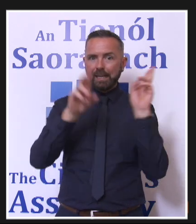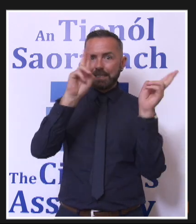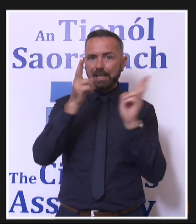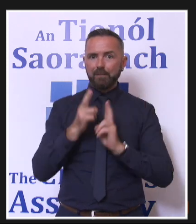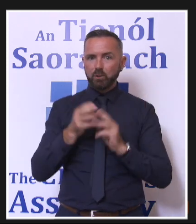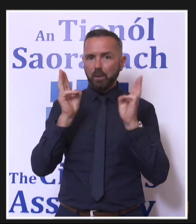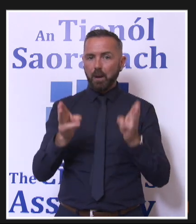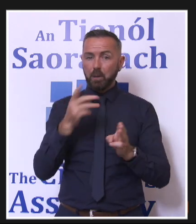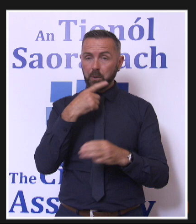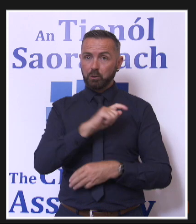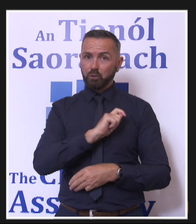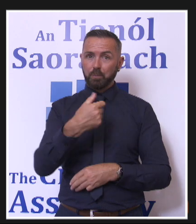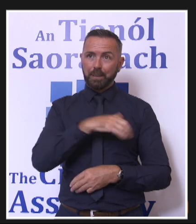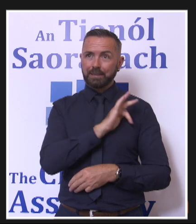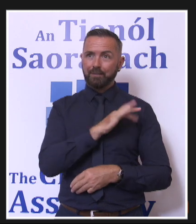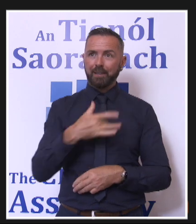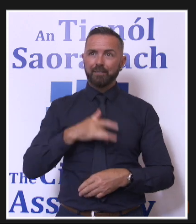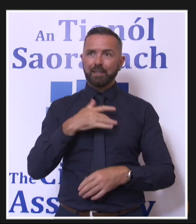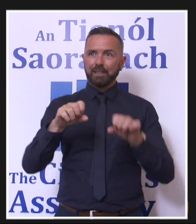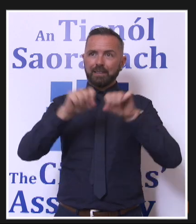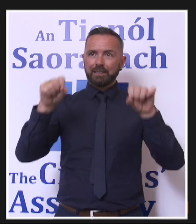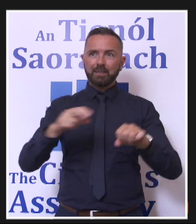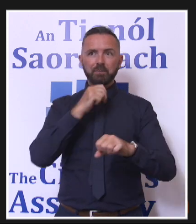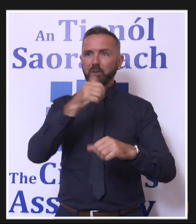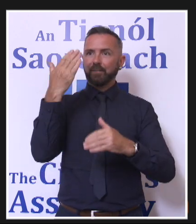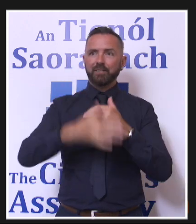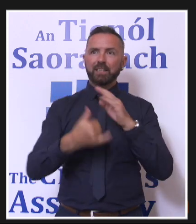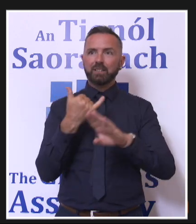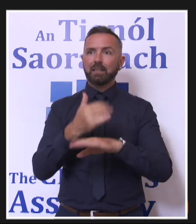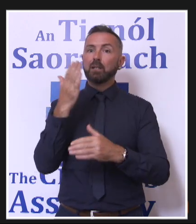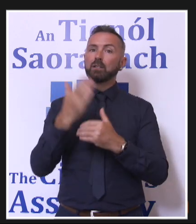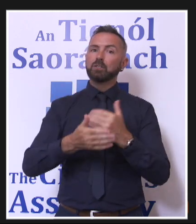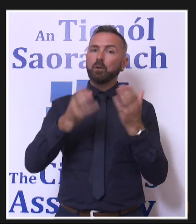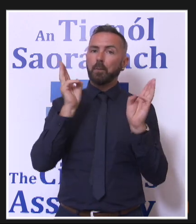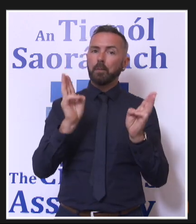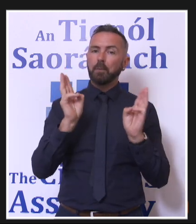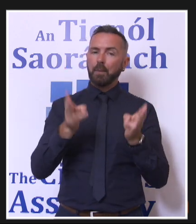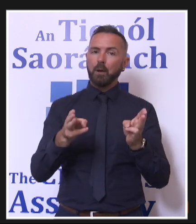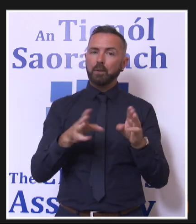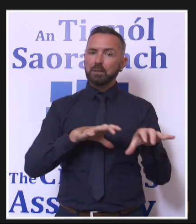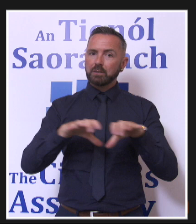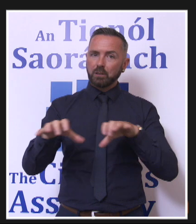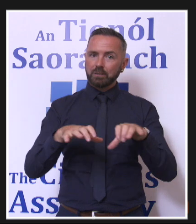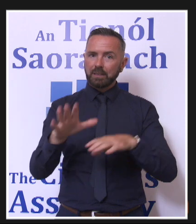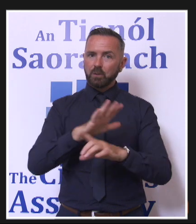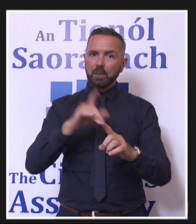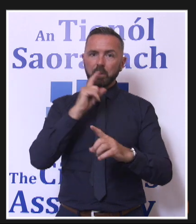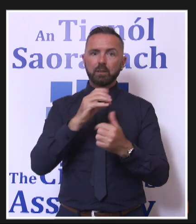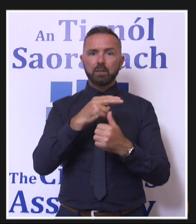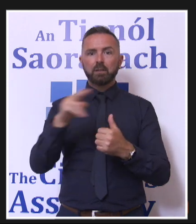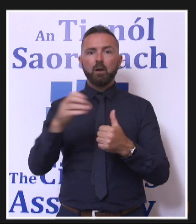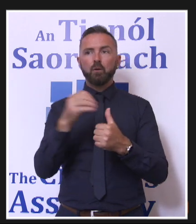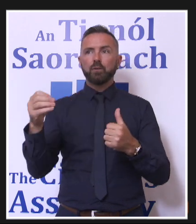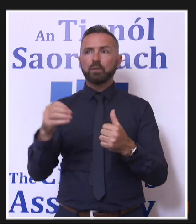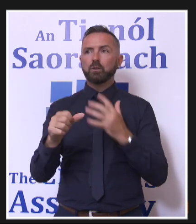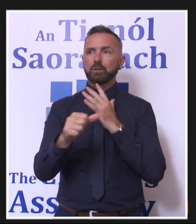is our system's like an unfinished jigsaw. We have some powers in certain places, but not in others. So skills is an